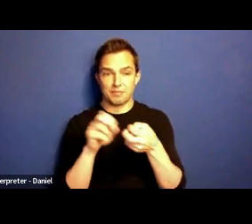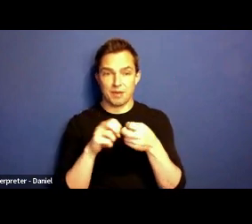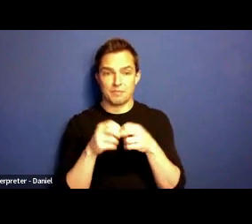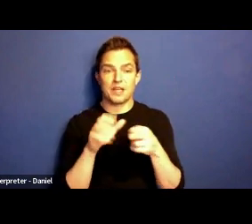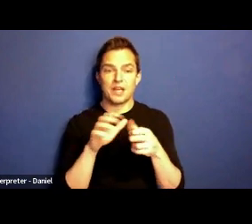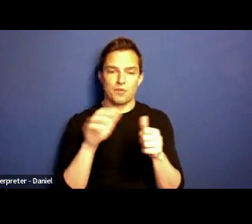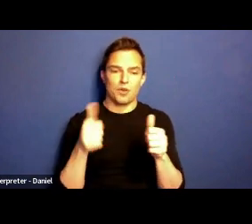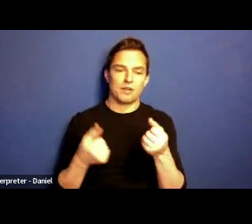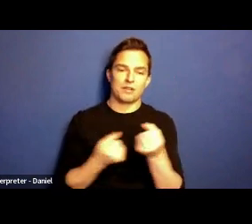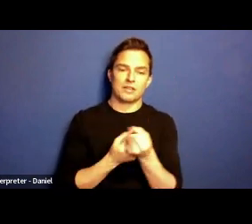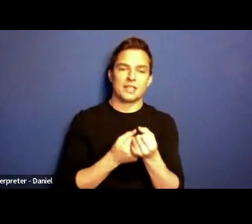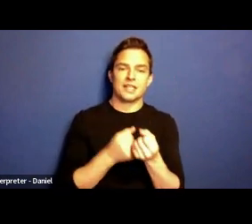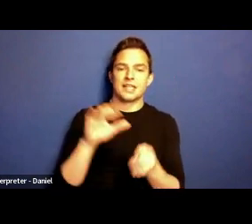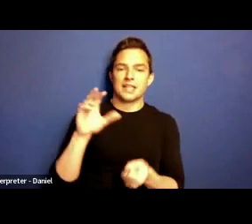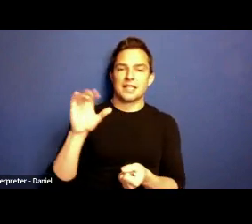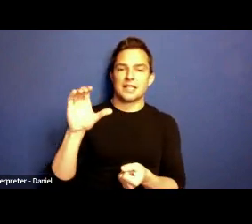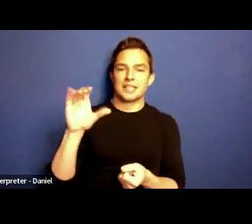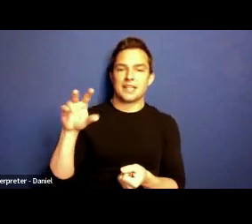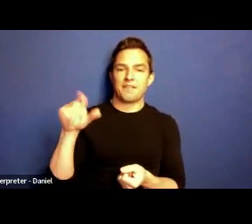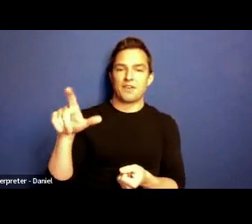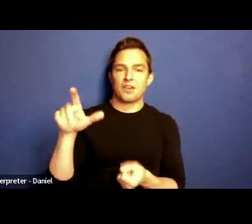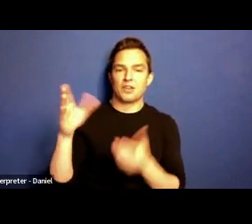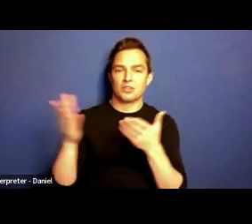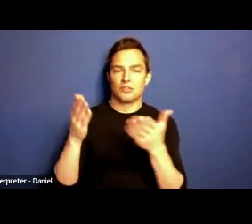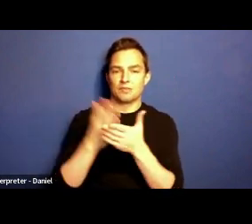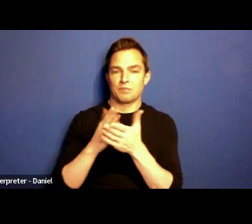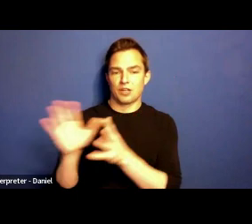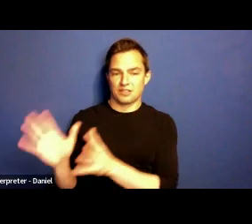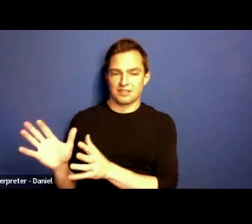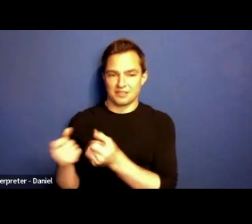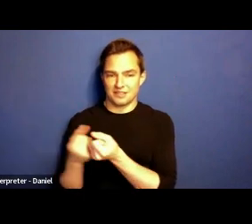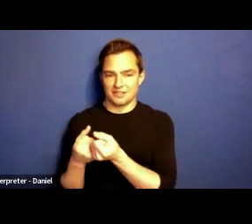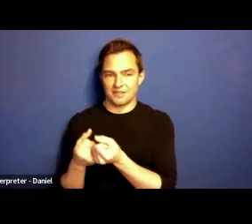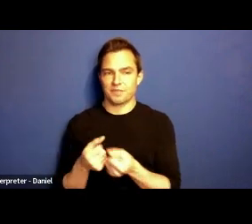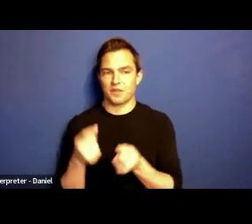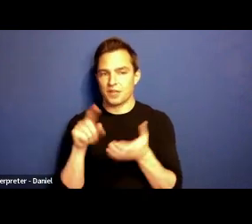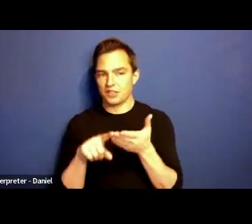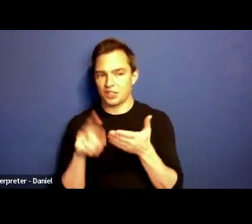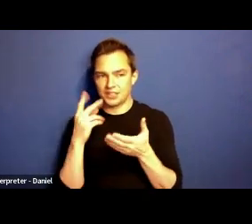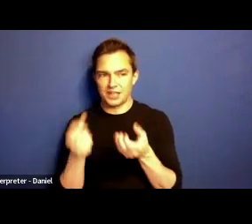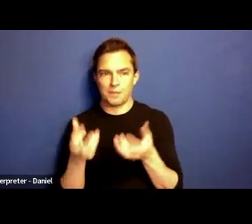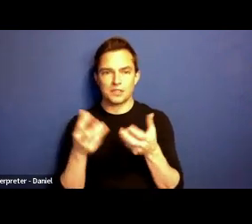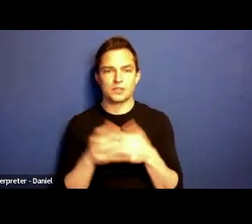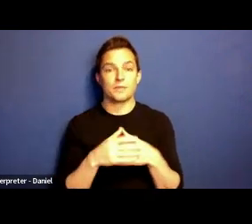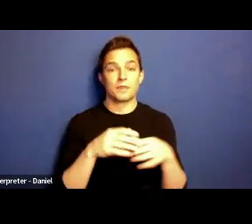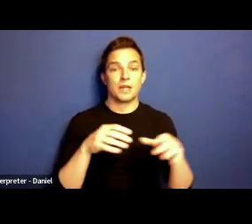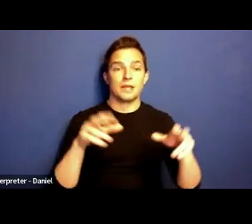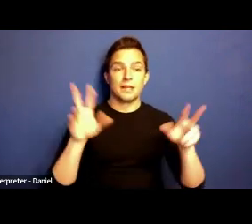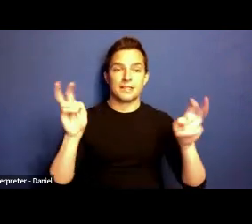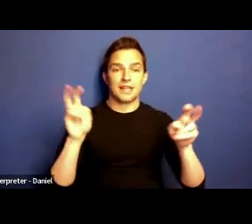civil service side, and we can start to quantify how much. And it's really meant to be kind of a warning against doing